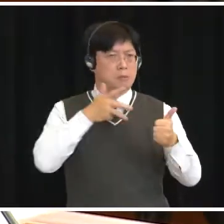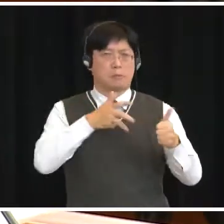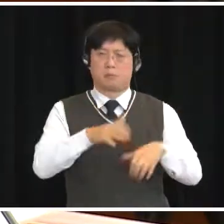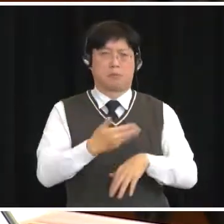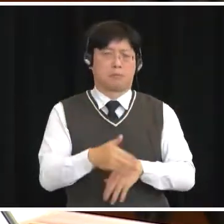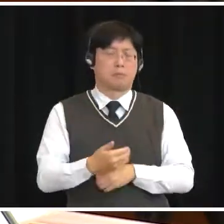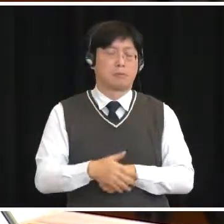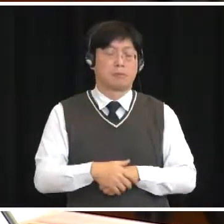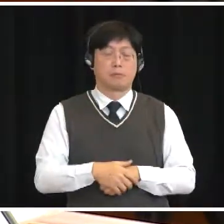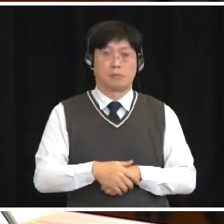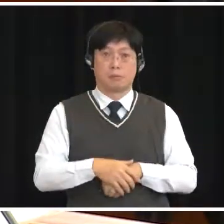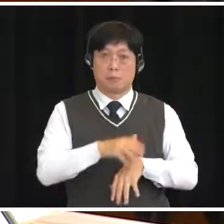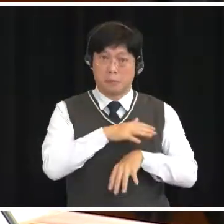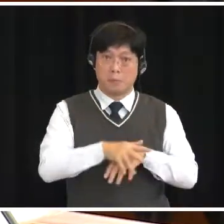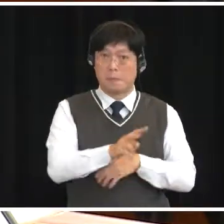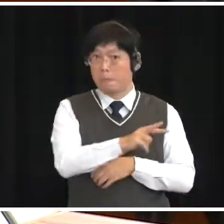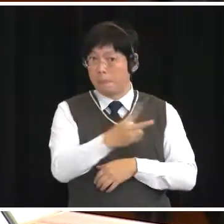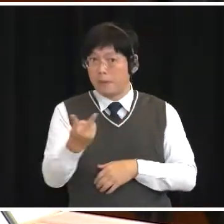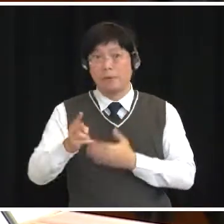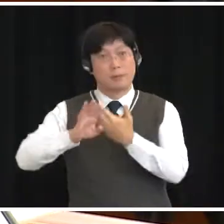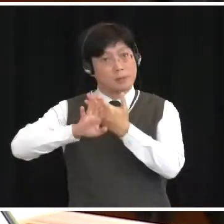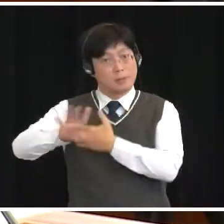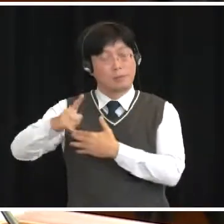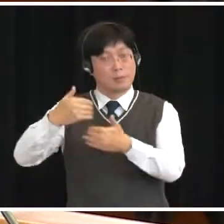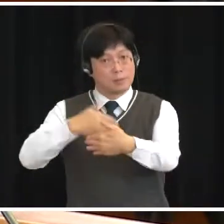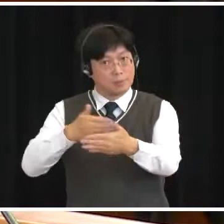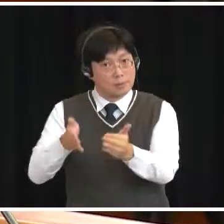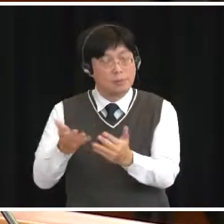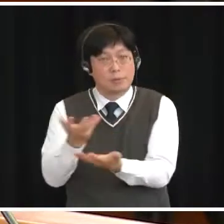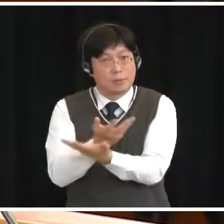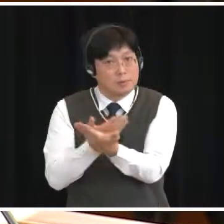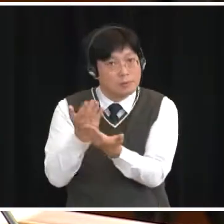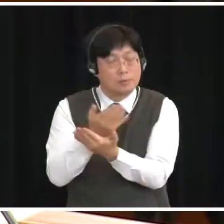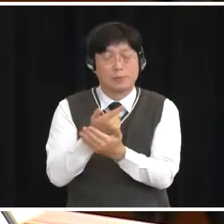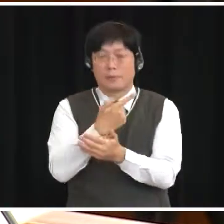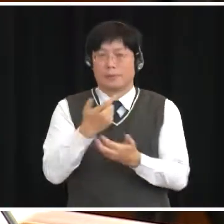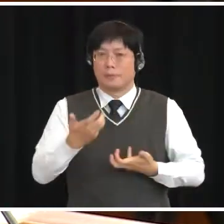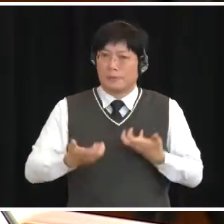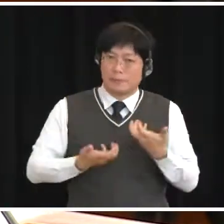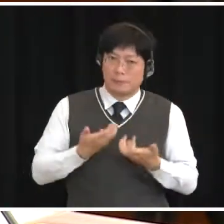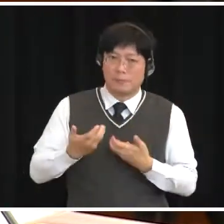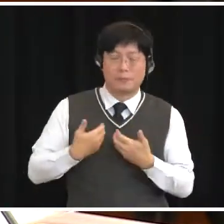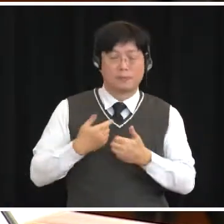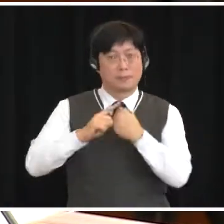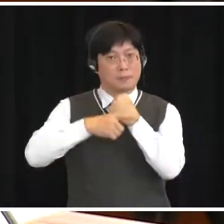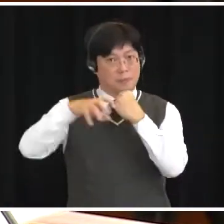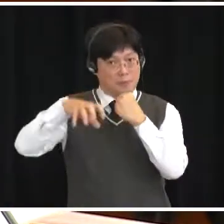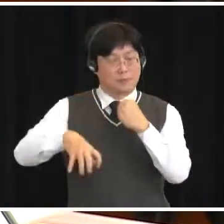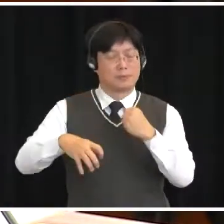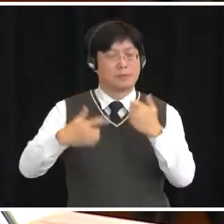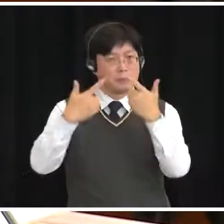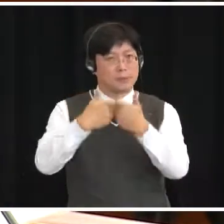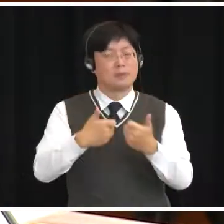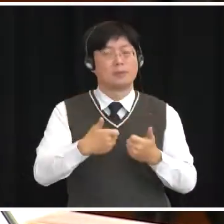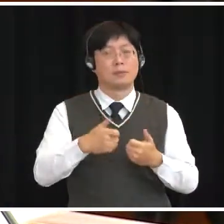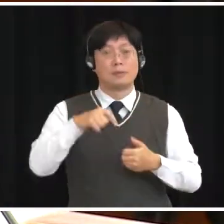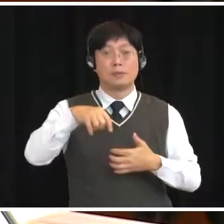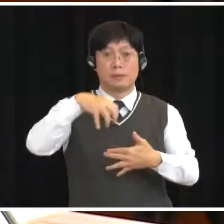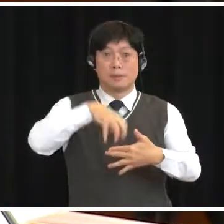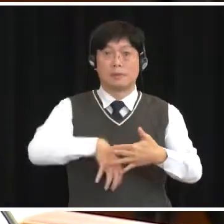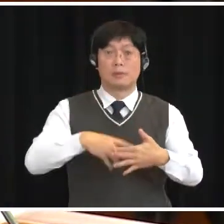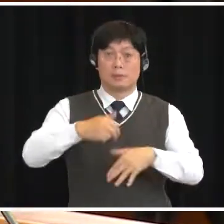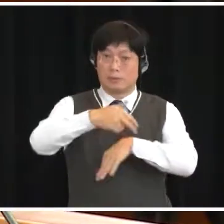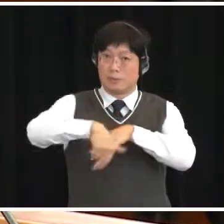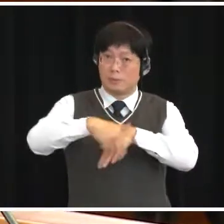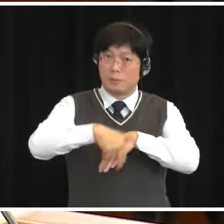the proceedings in normal courts. We go to a separate court, which is